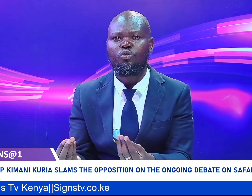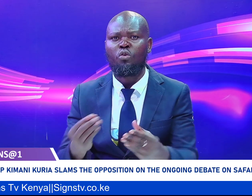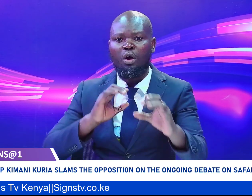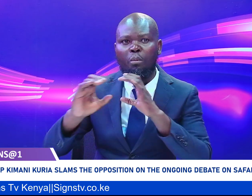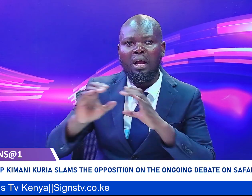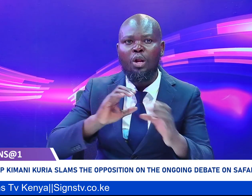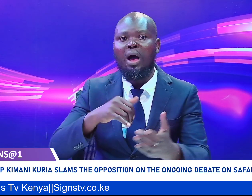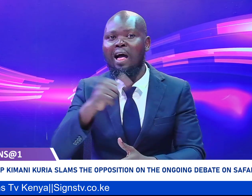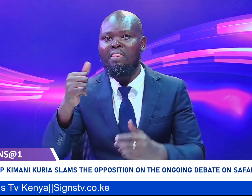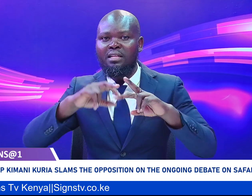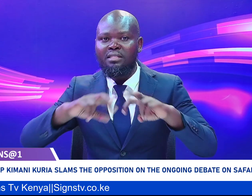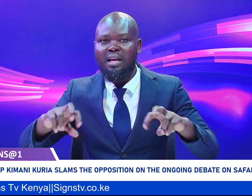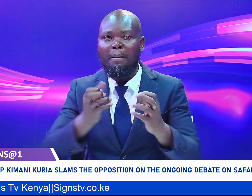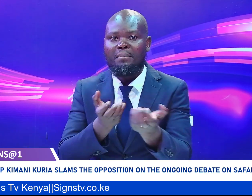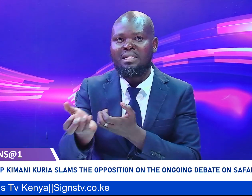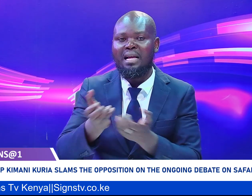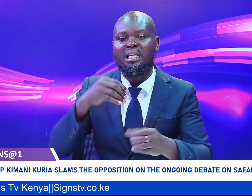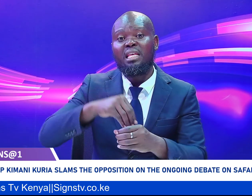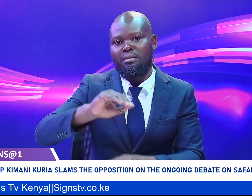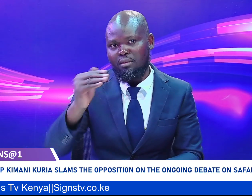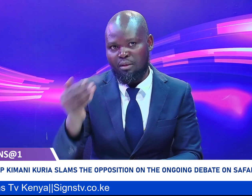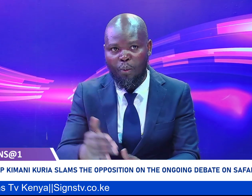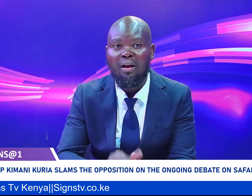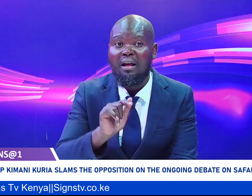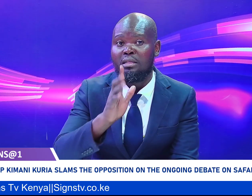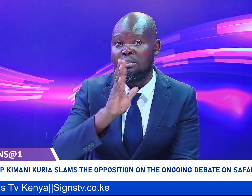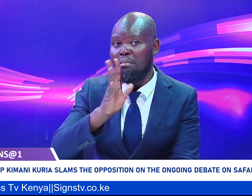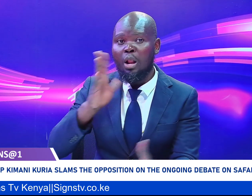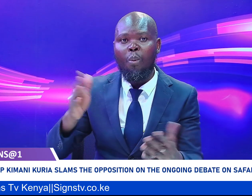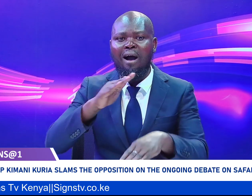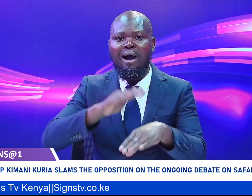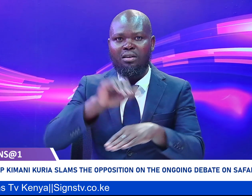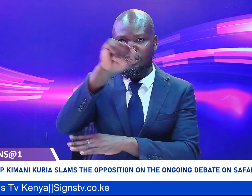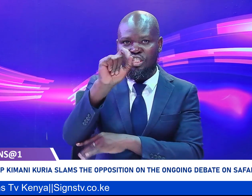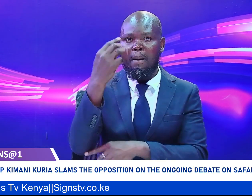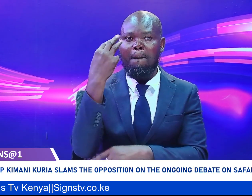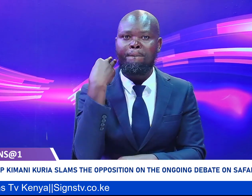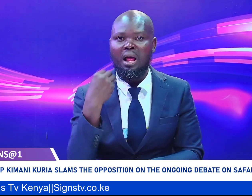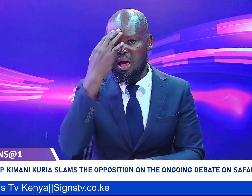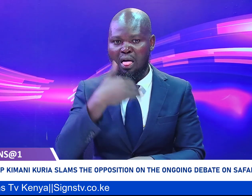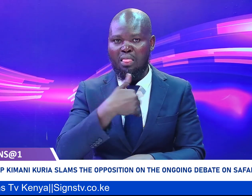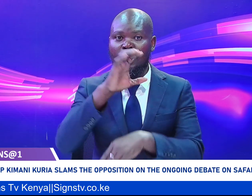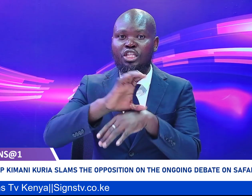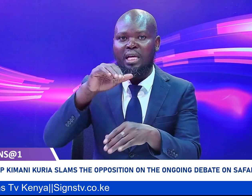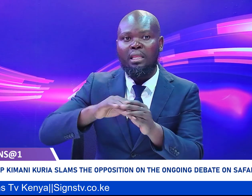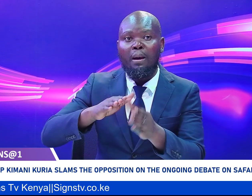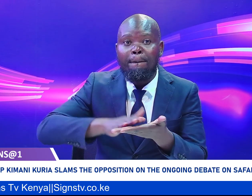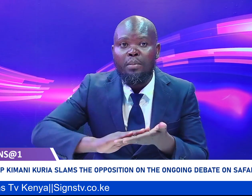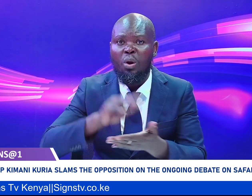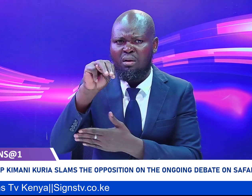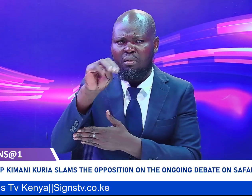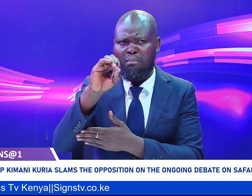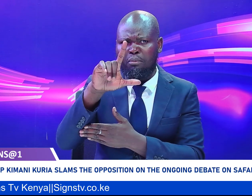at easing traffic congestion and stimulating investment in interior towns. Speaking at St. Mary's Catholic Church in